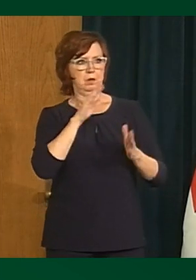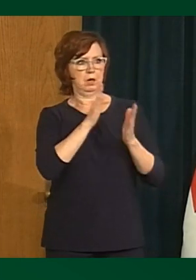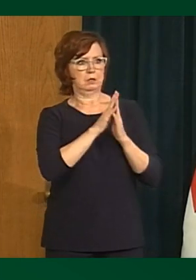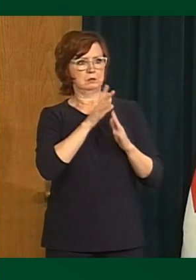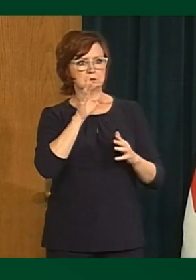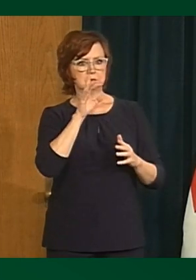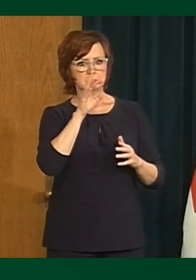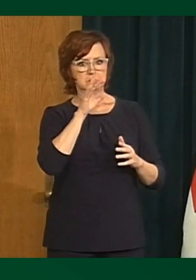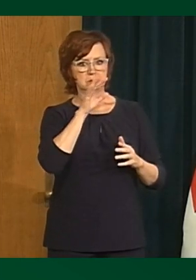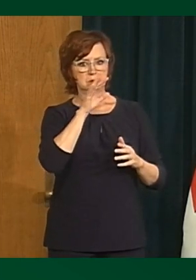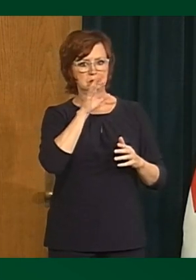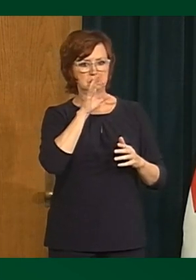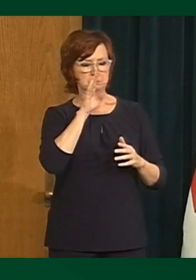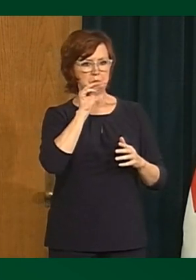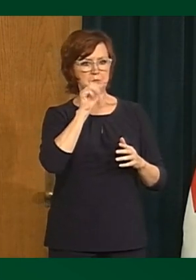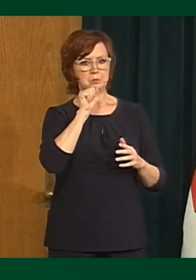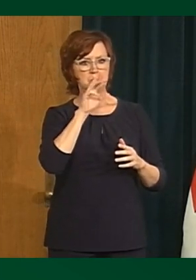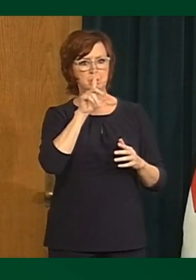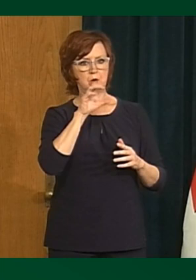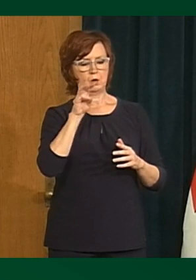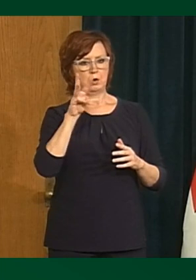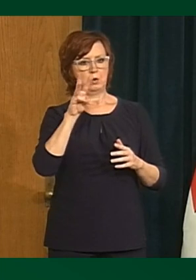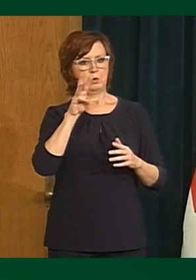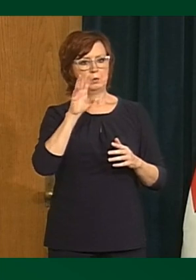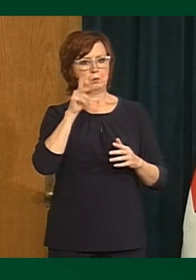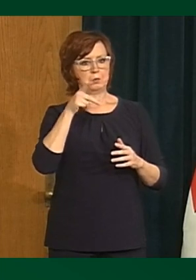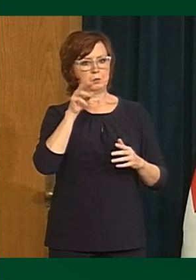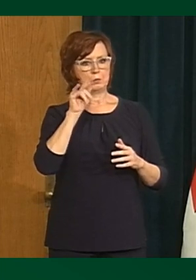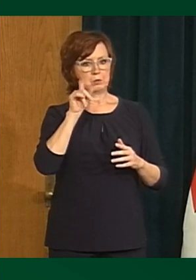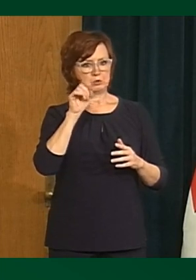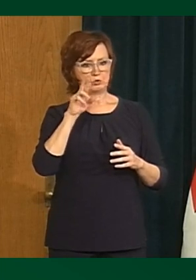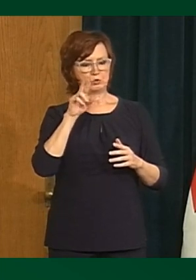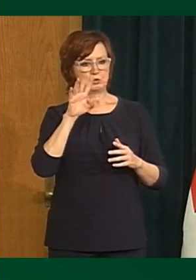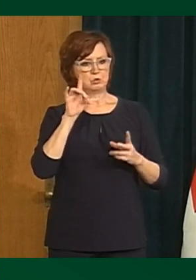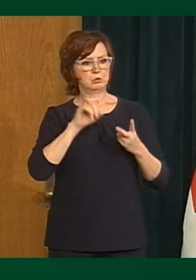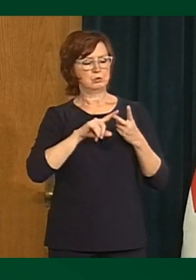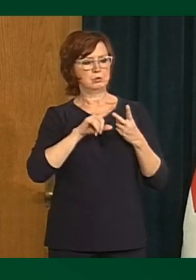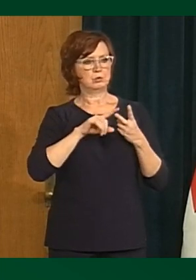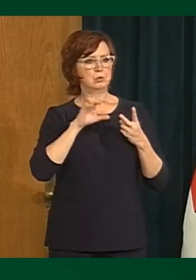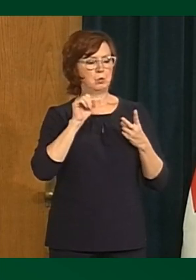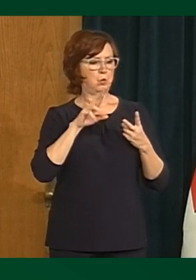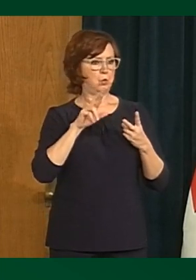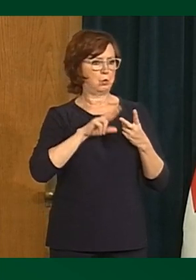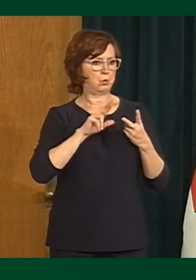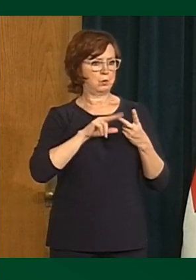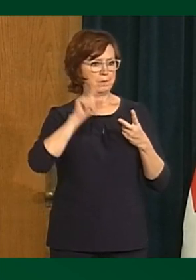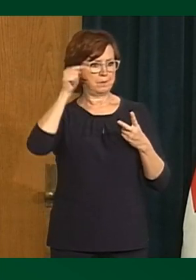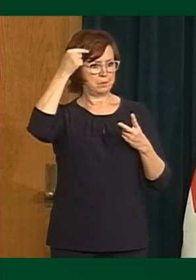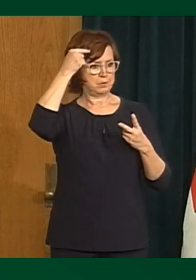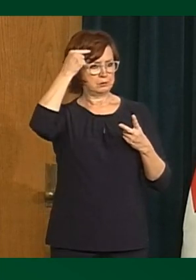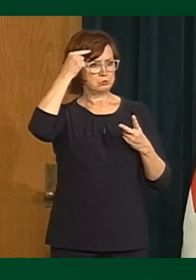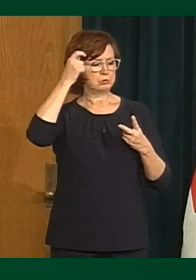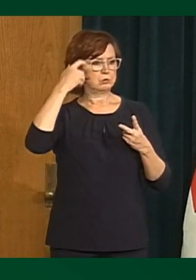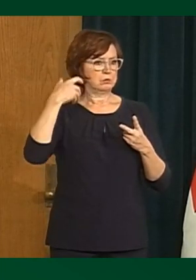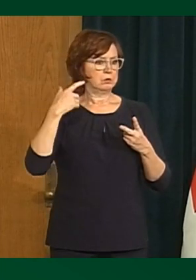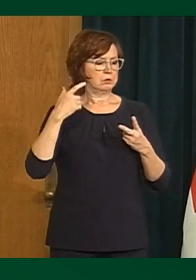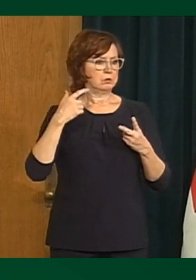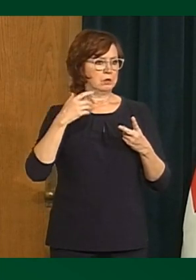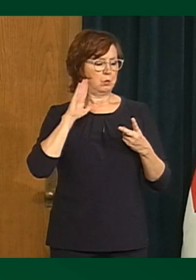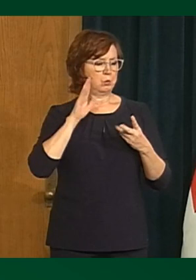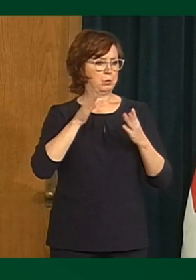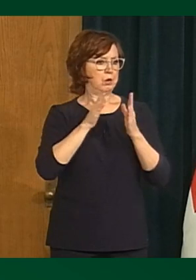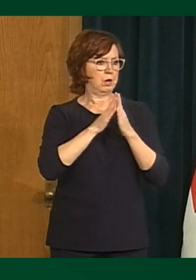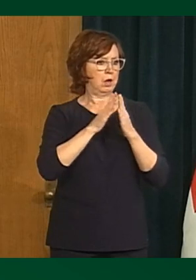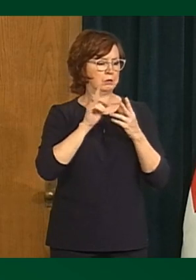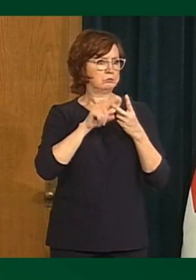was classified as essential, what was not. I know there were some sensitivities around this in the early days of the